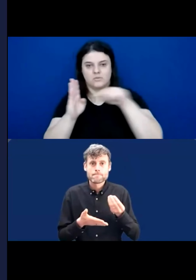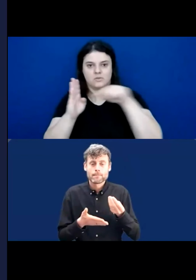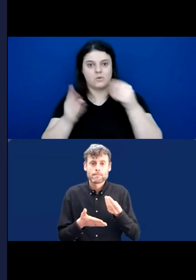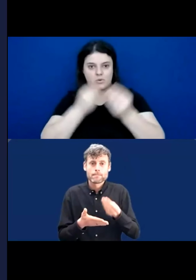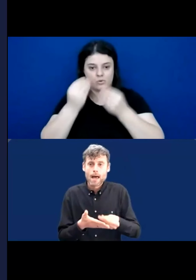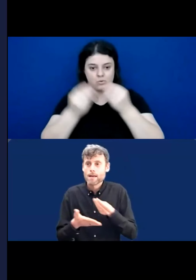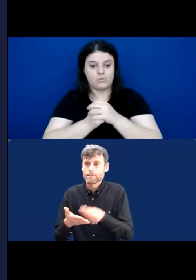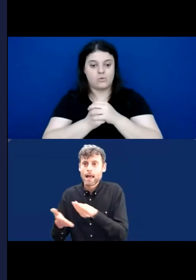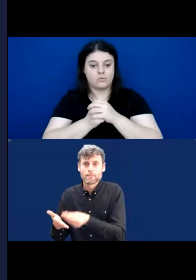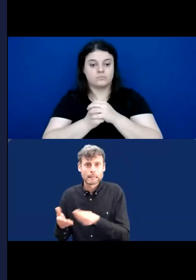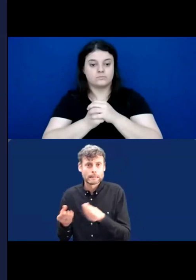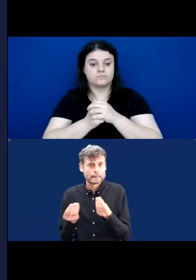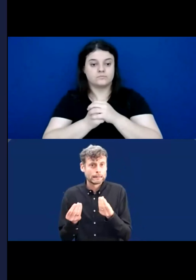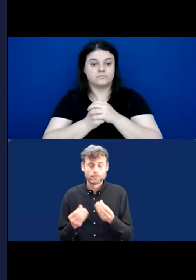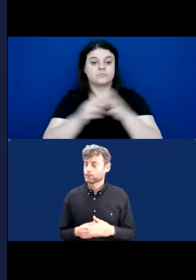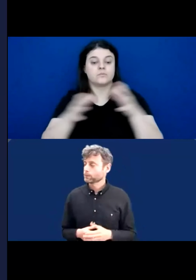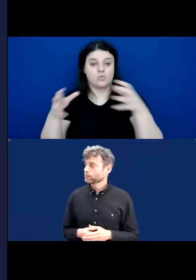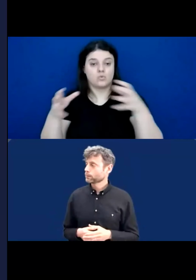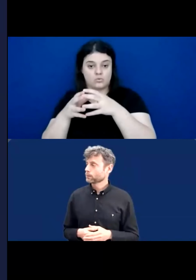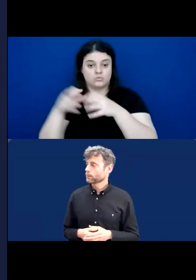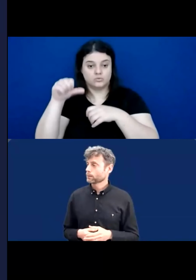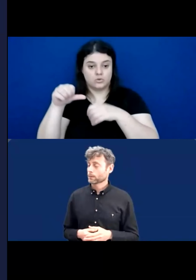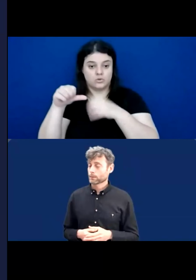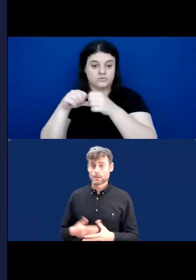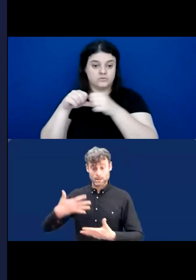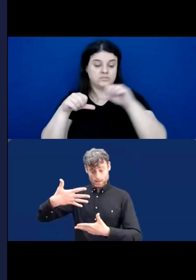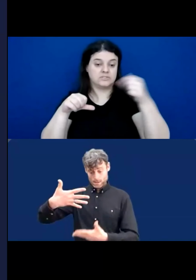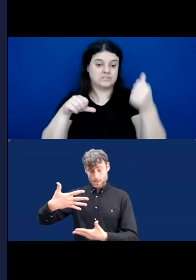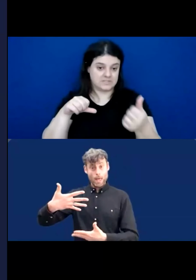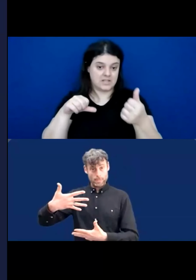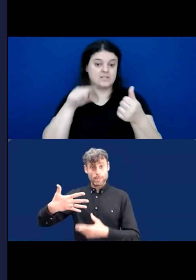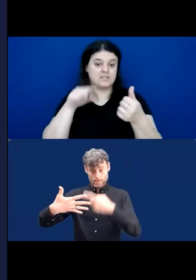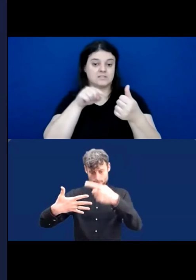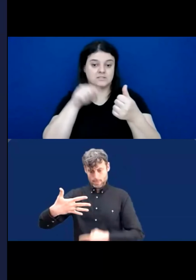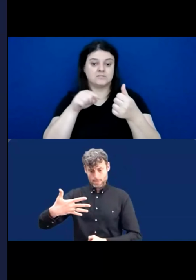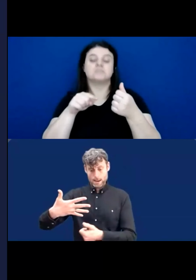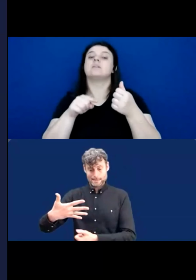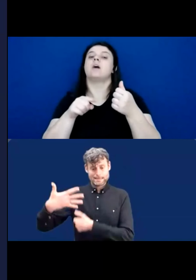And 6 of the 9 outcomes presented with a significant difference.